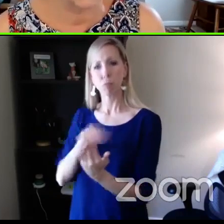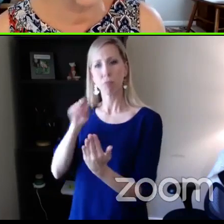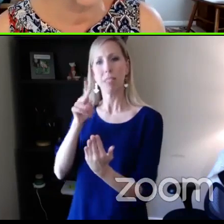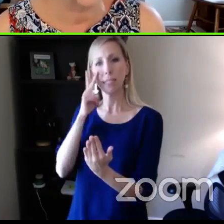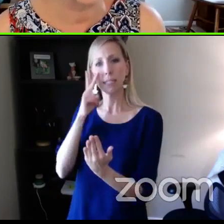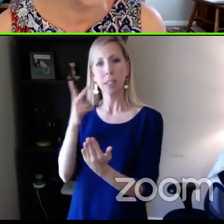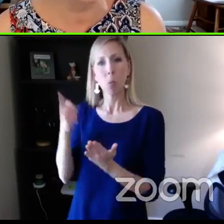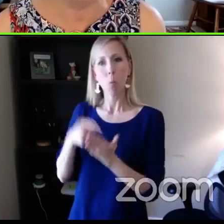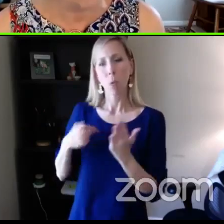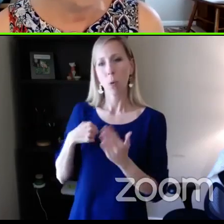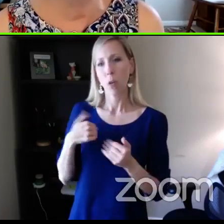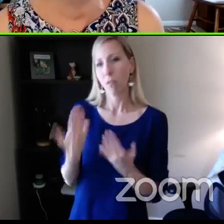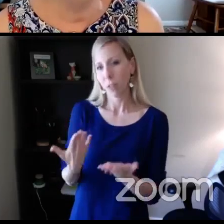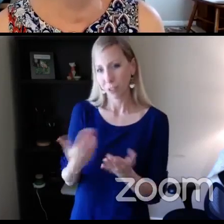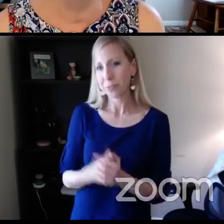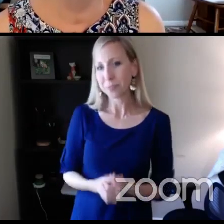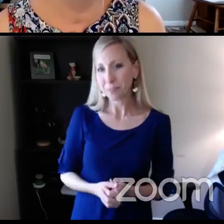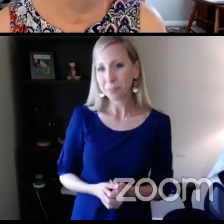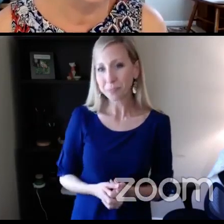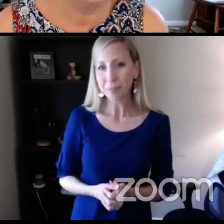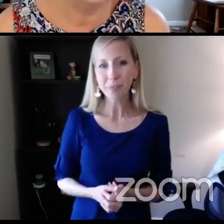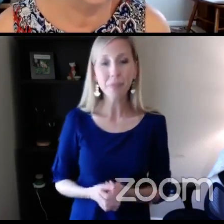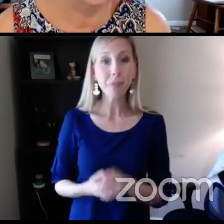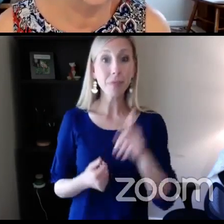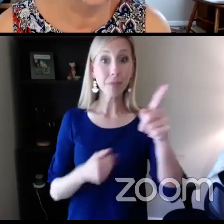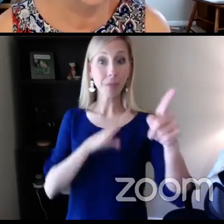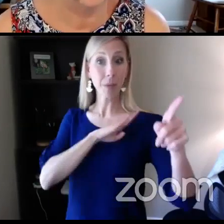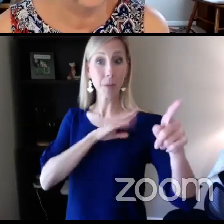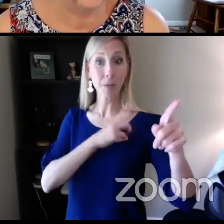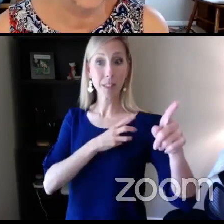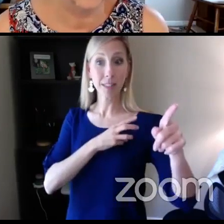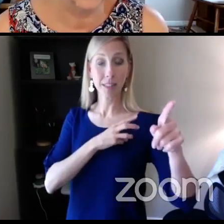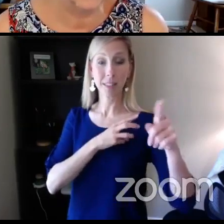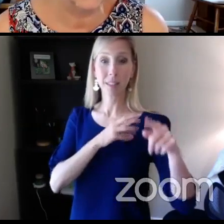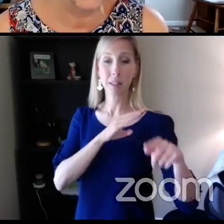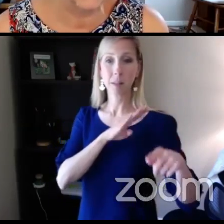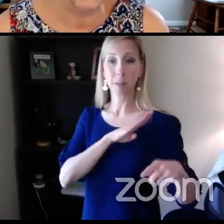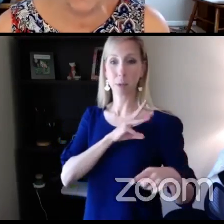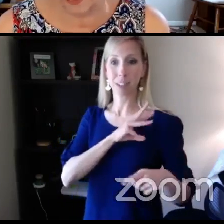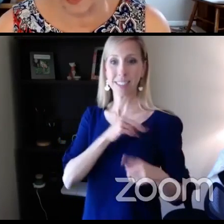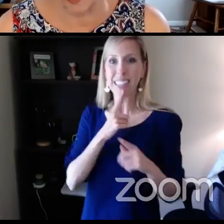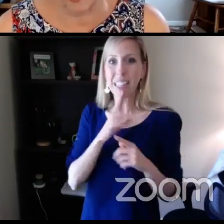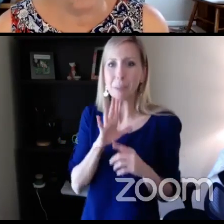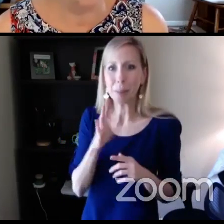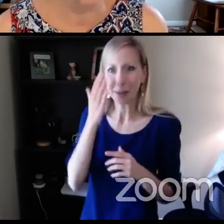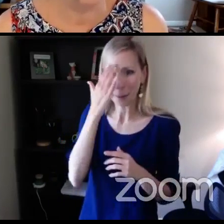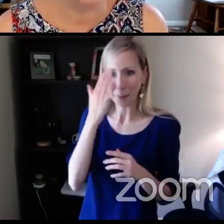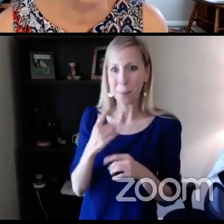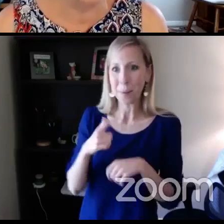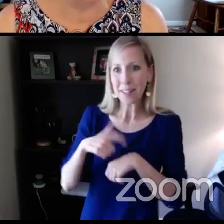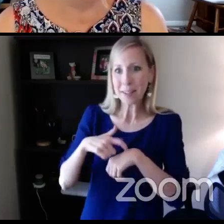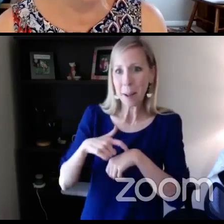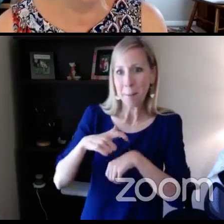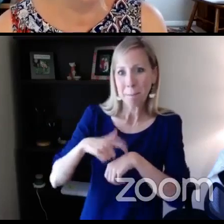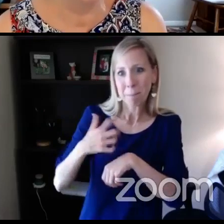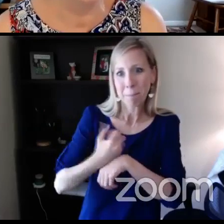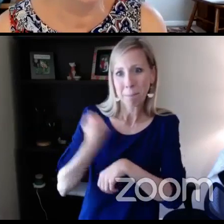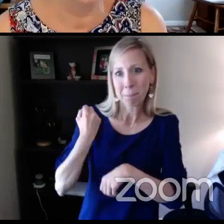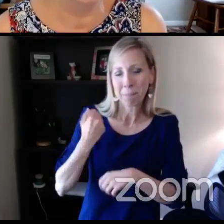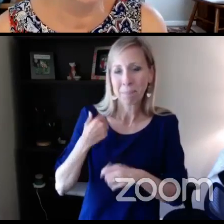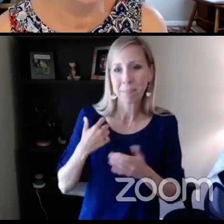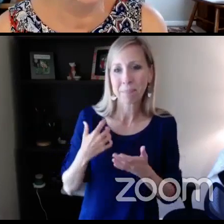come back and see us. And I just wanted to say the last thing, I know we're at our mark. But I think the last